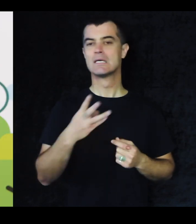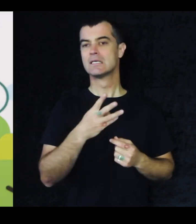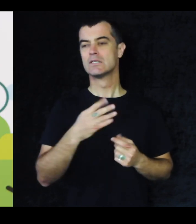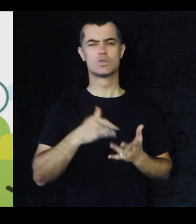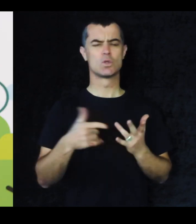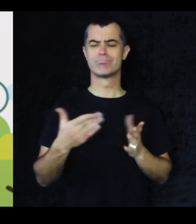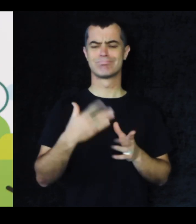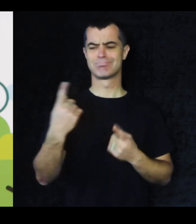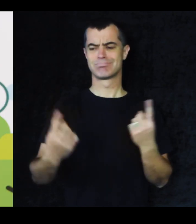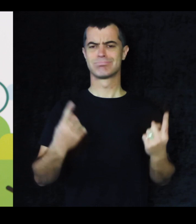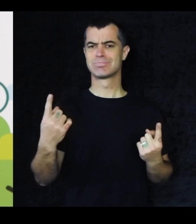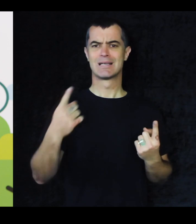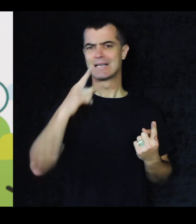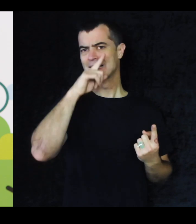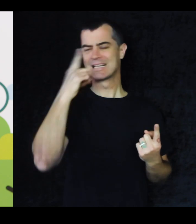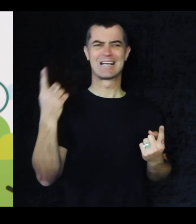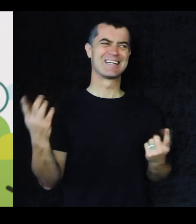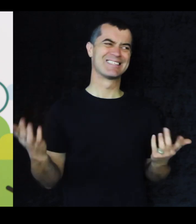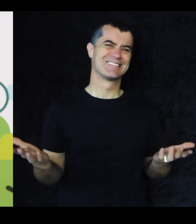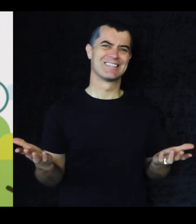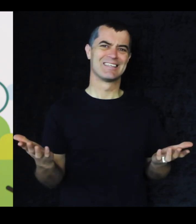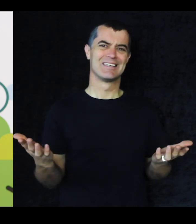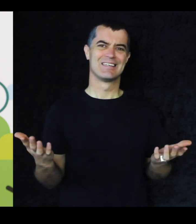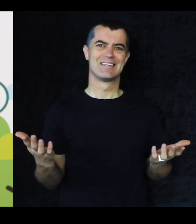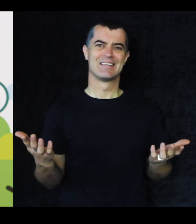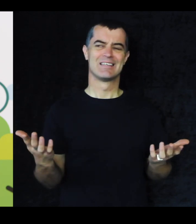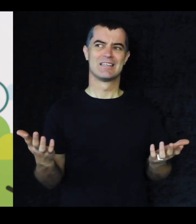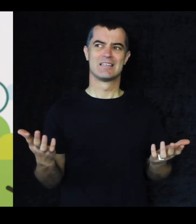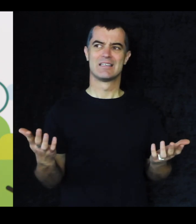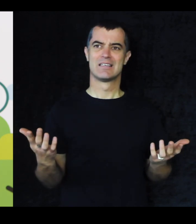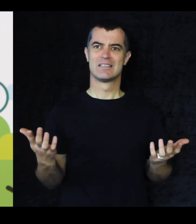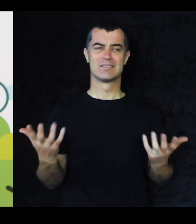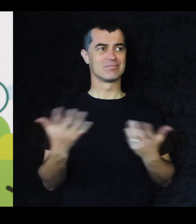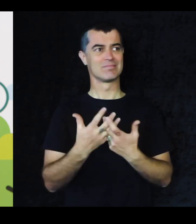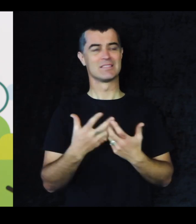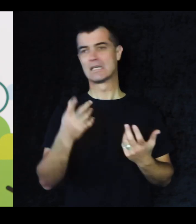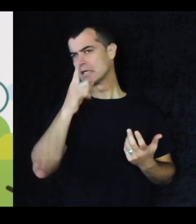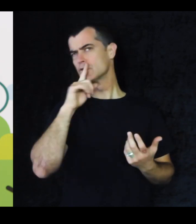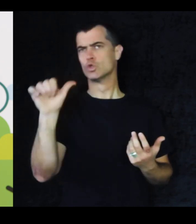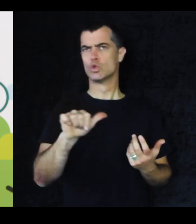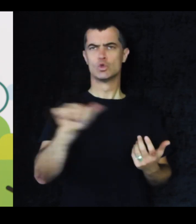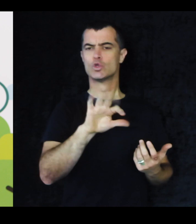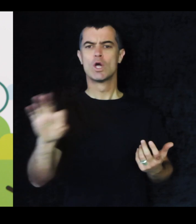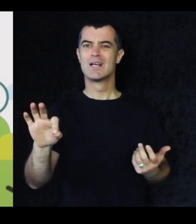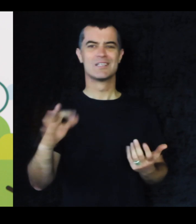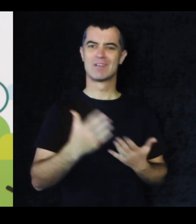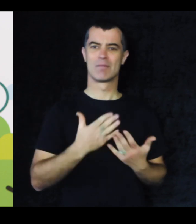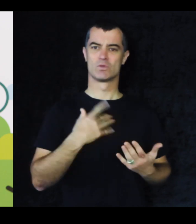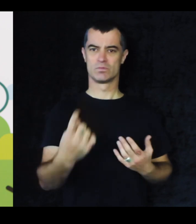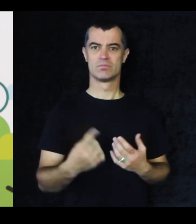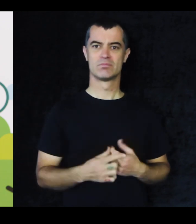It's so individual. You can't it's real hard to state you shouldn't.